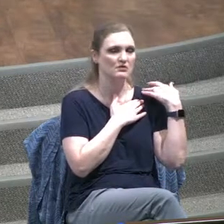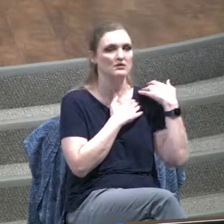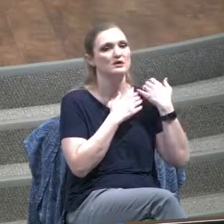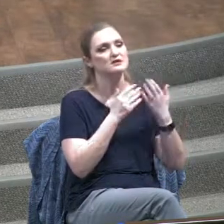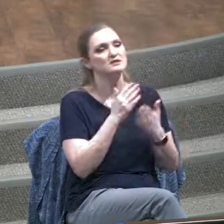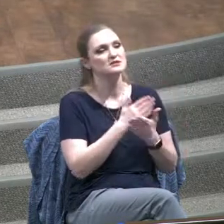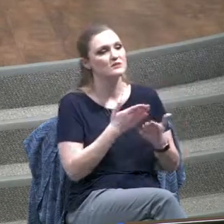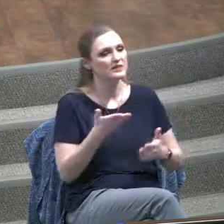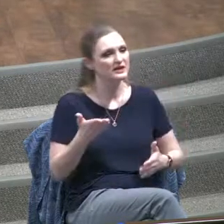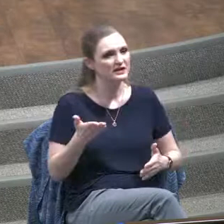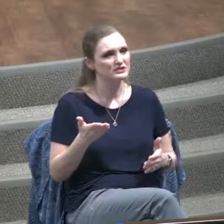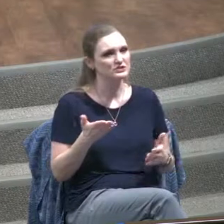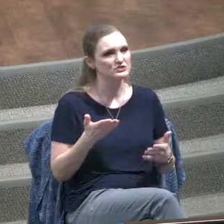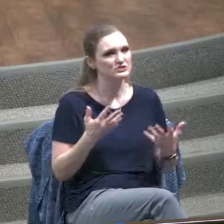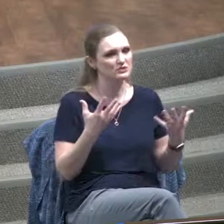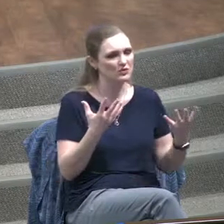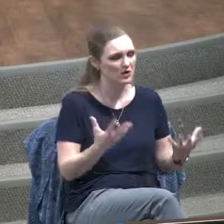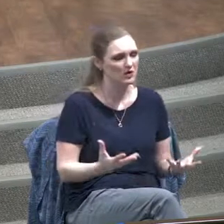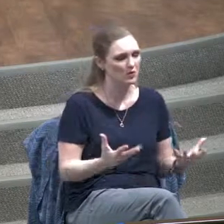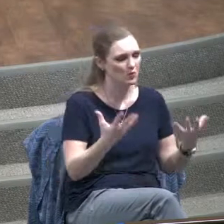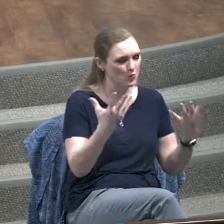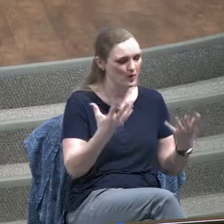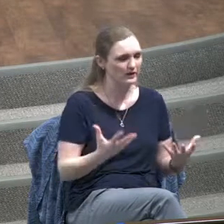Some things weigh heavy on us.